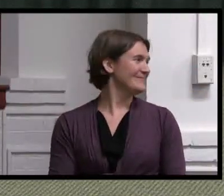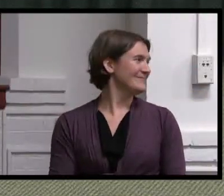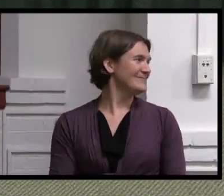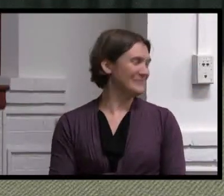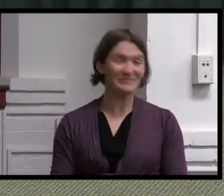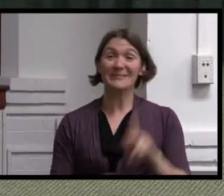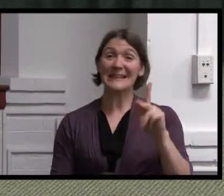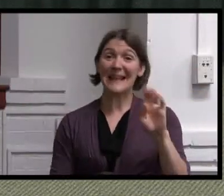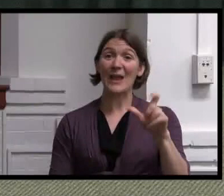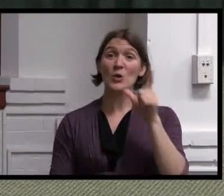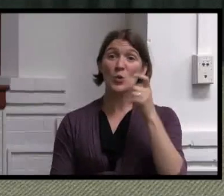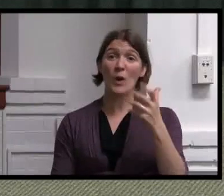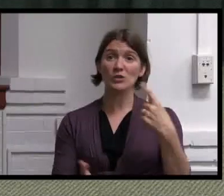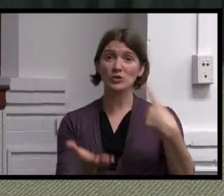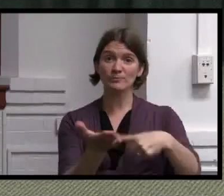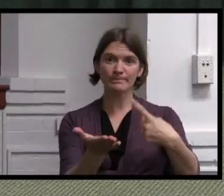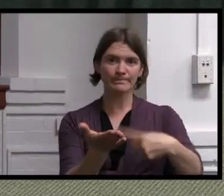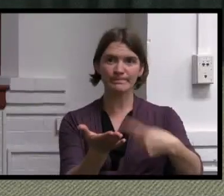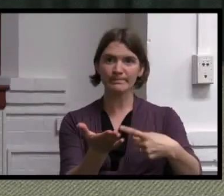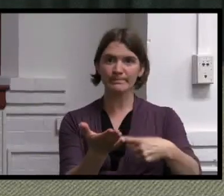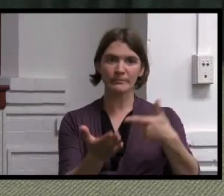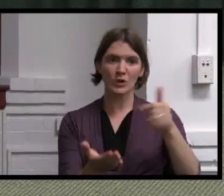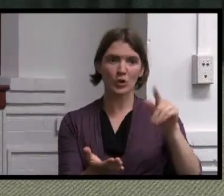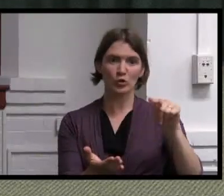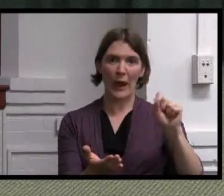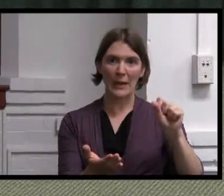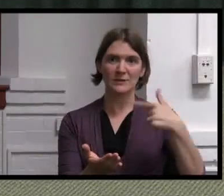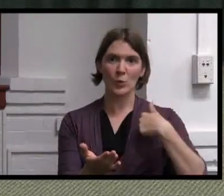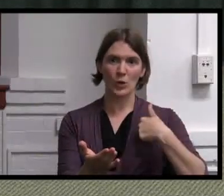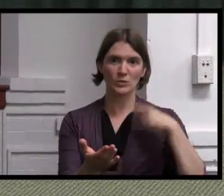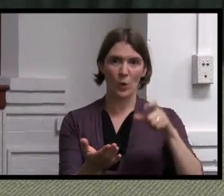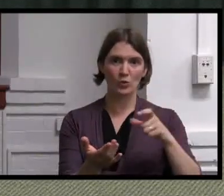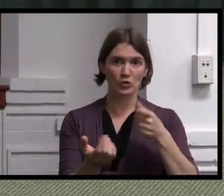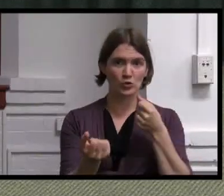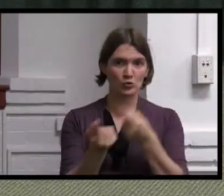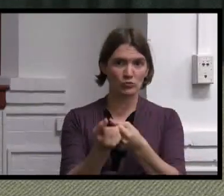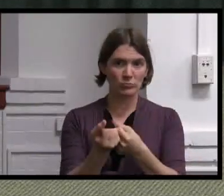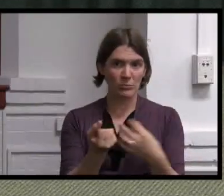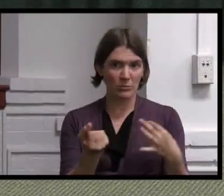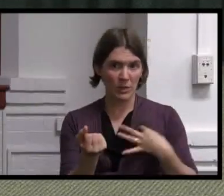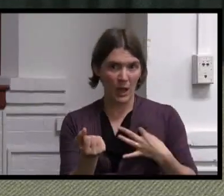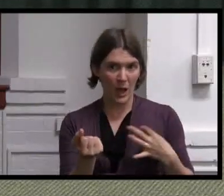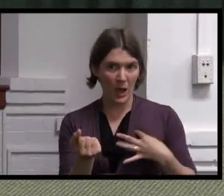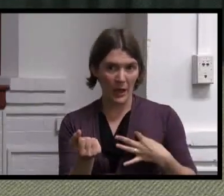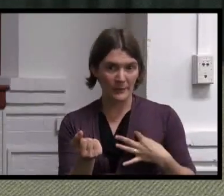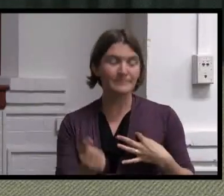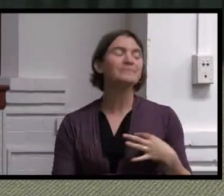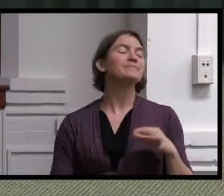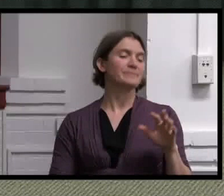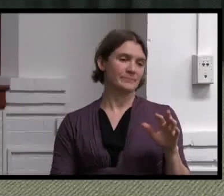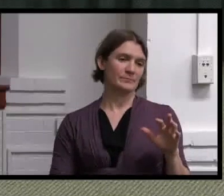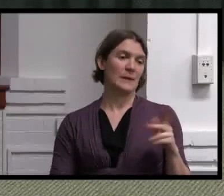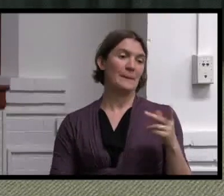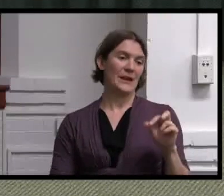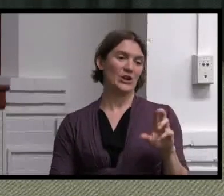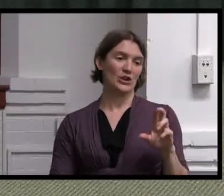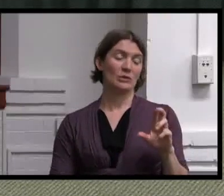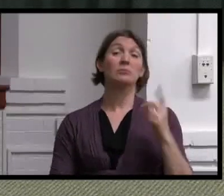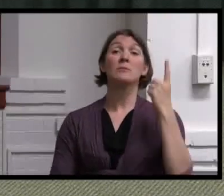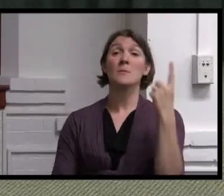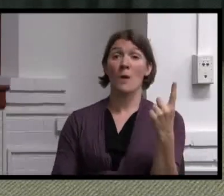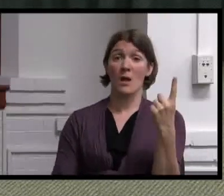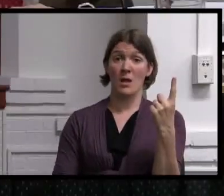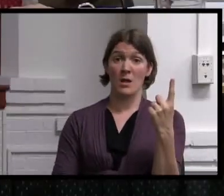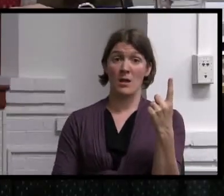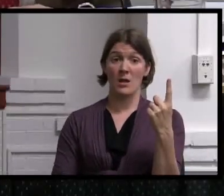All right, who wants to talk to us about the grants that we're going to apply for tonight? Sure. There's one actually that